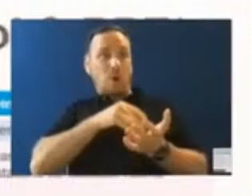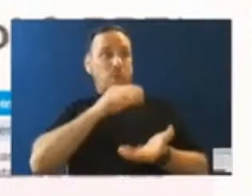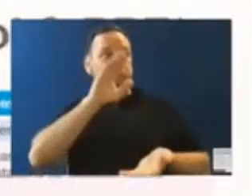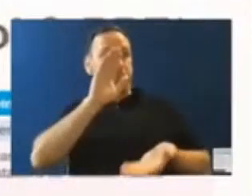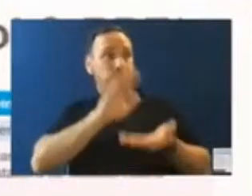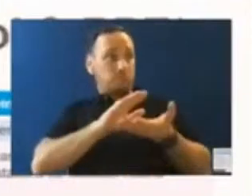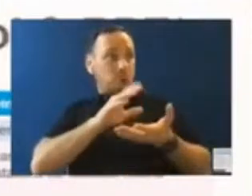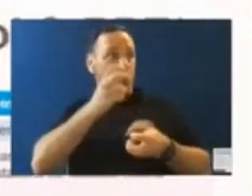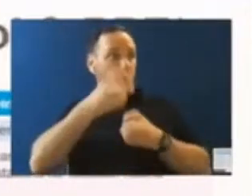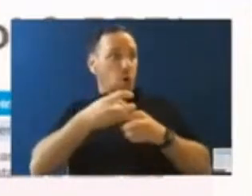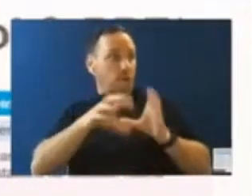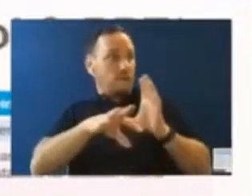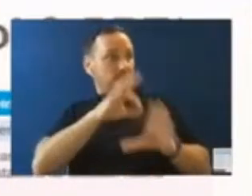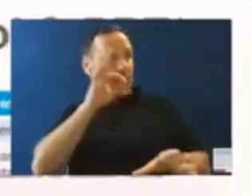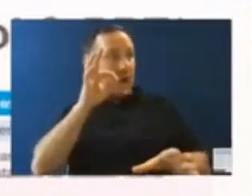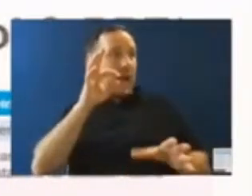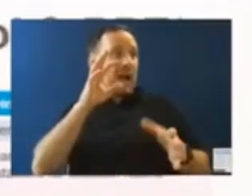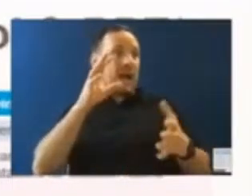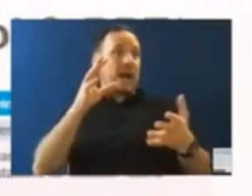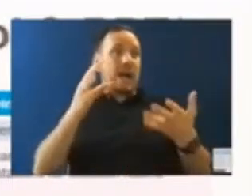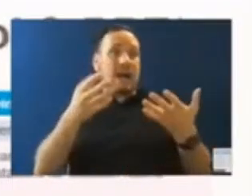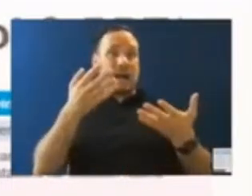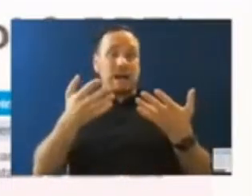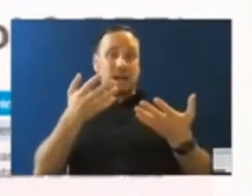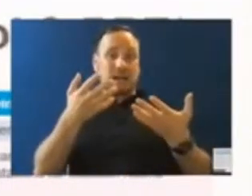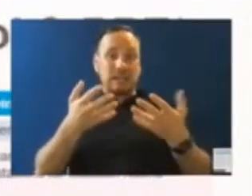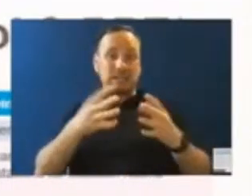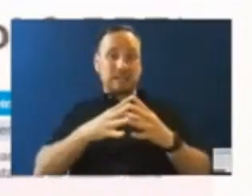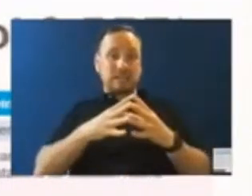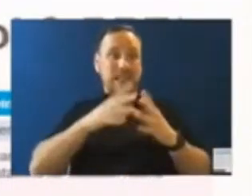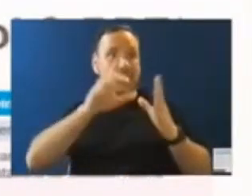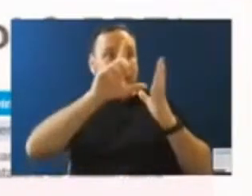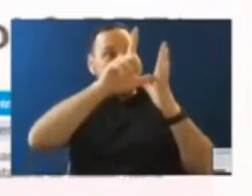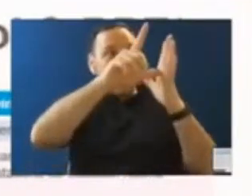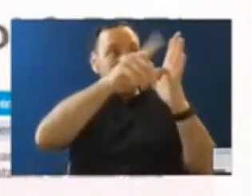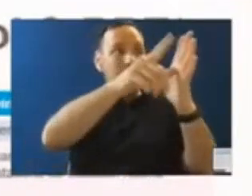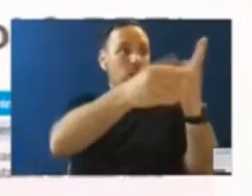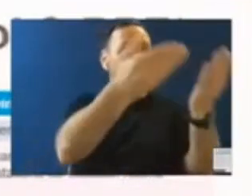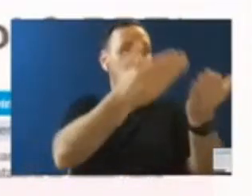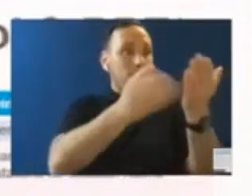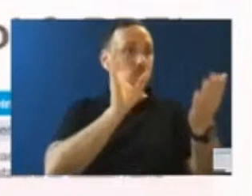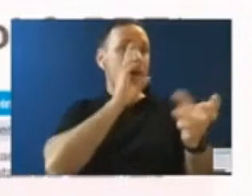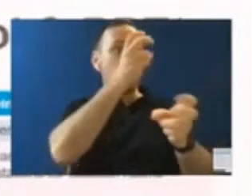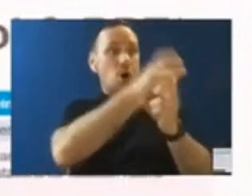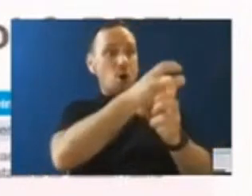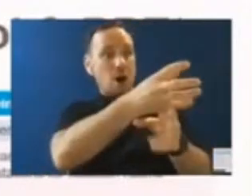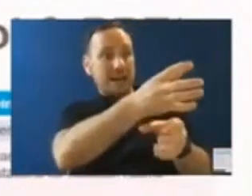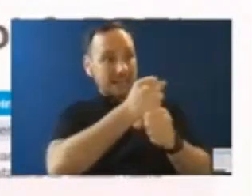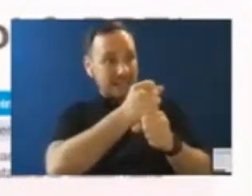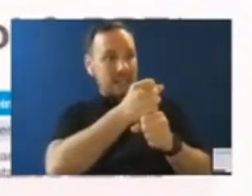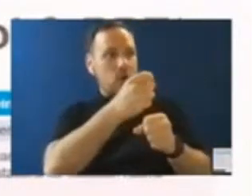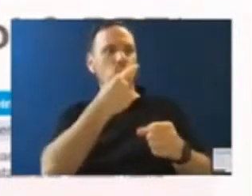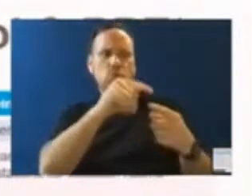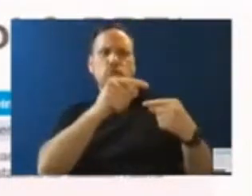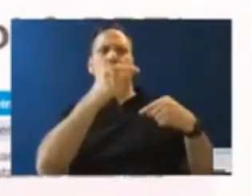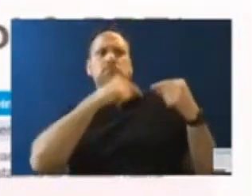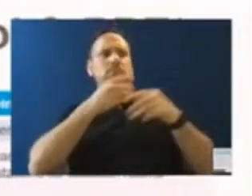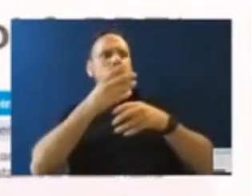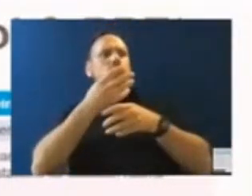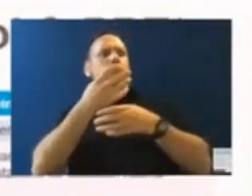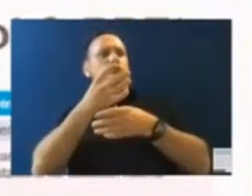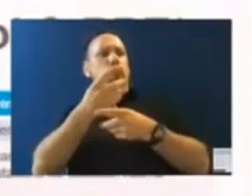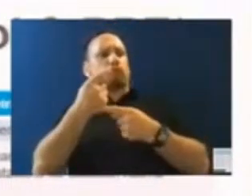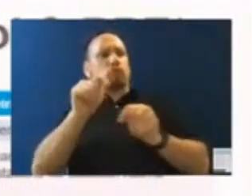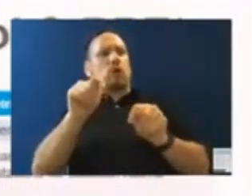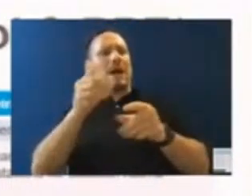to find, but may become an issue for supply and demand. So we have been very proactive, and we indeed have hand